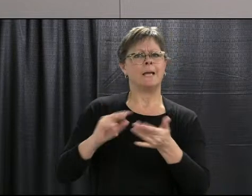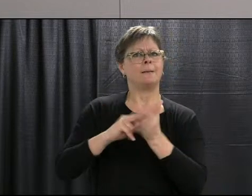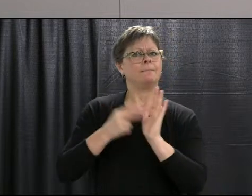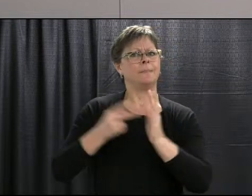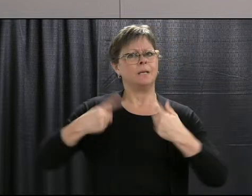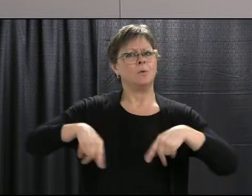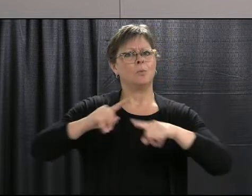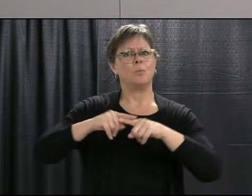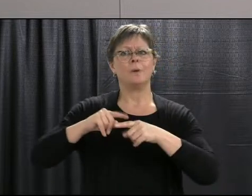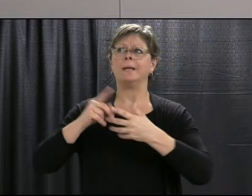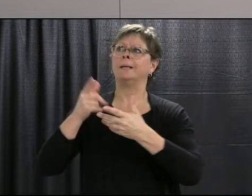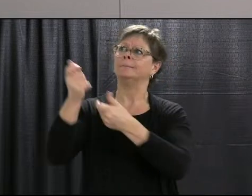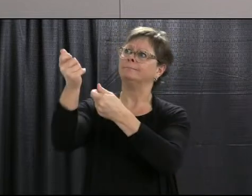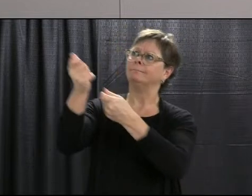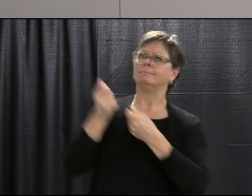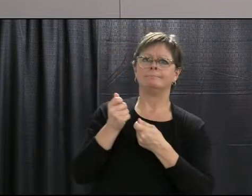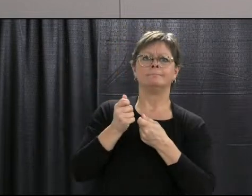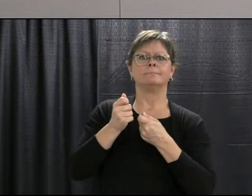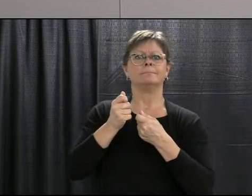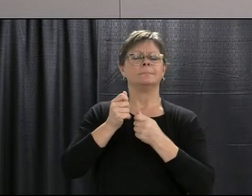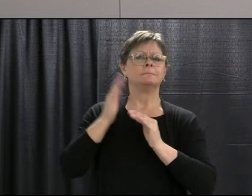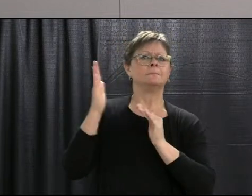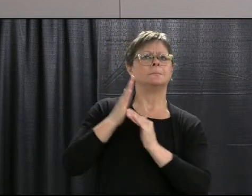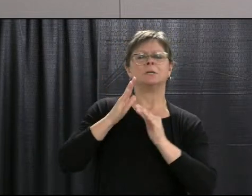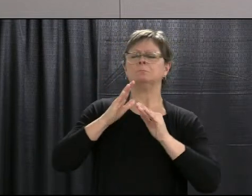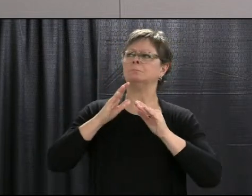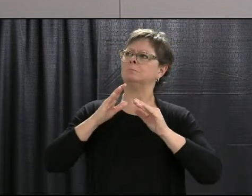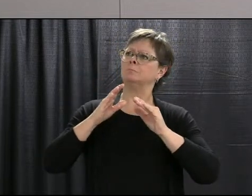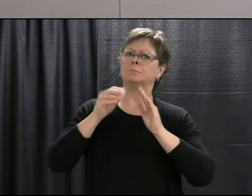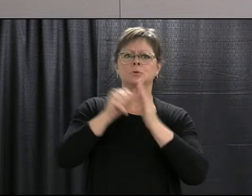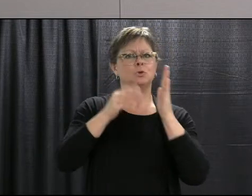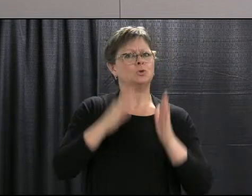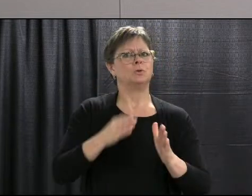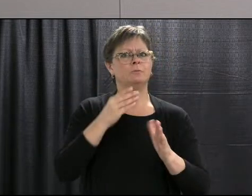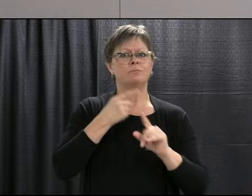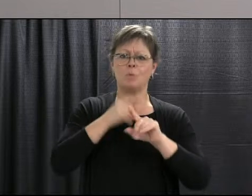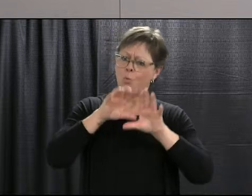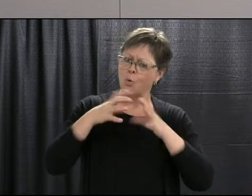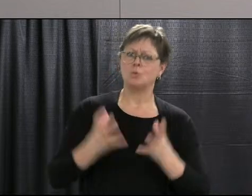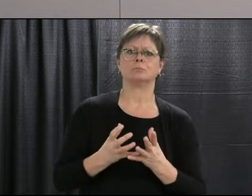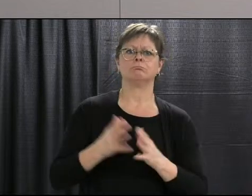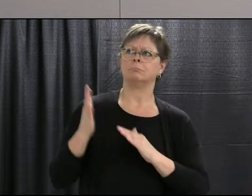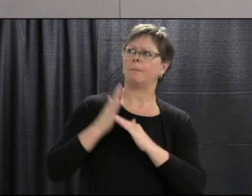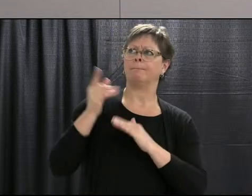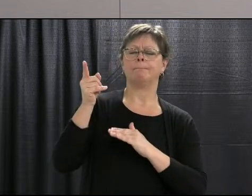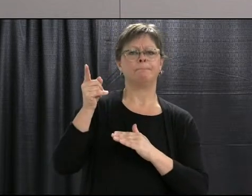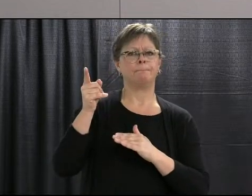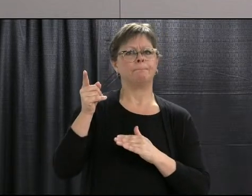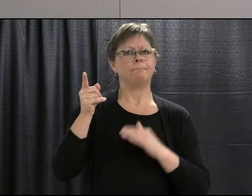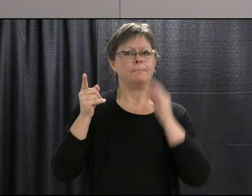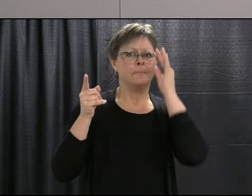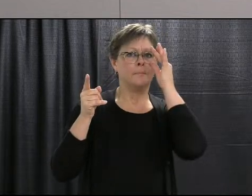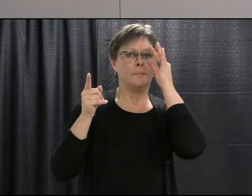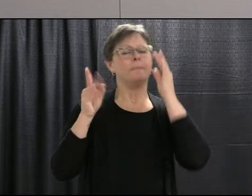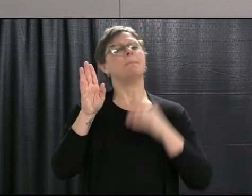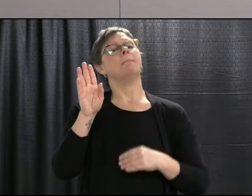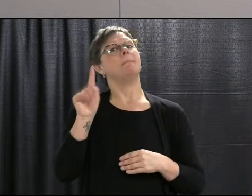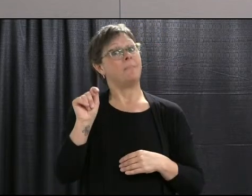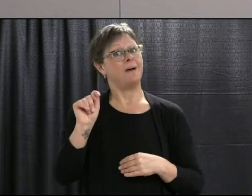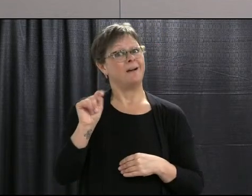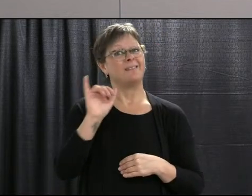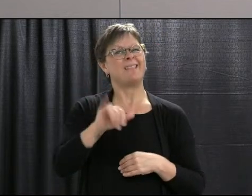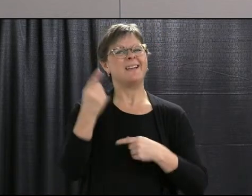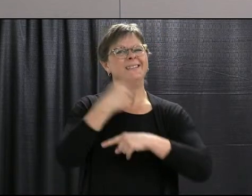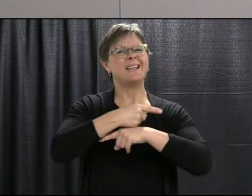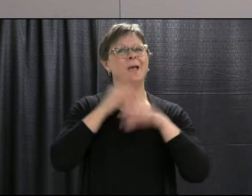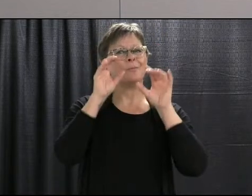a world-class surgeon to be our chief here. There's no doubt about it. But the other part that I would add is the day that Premier